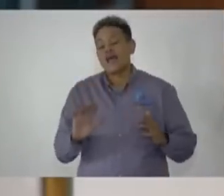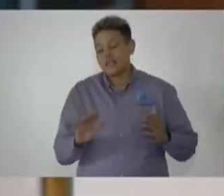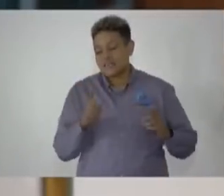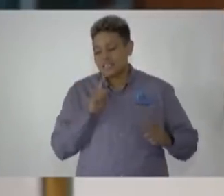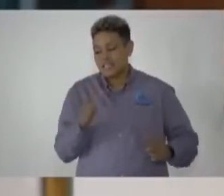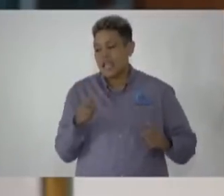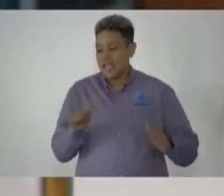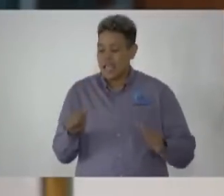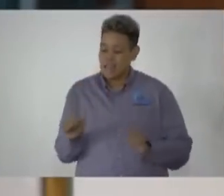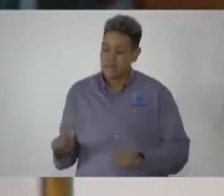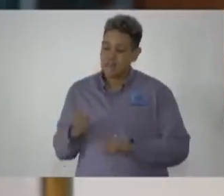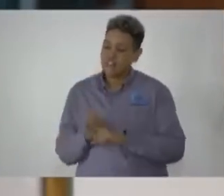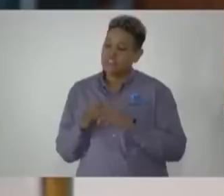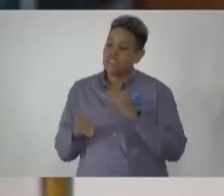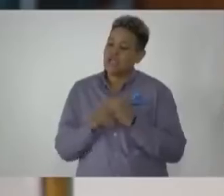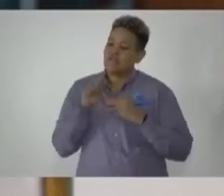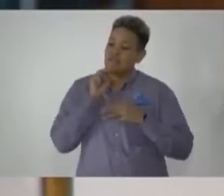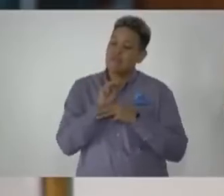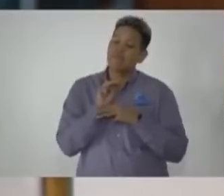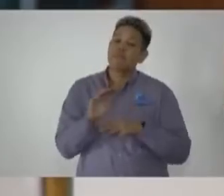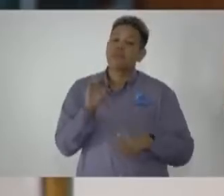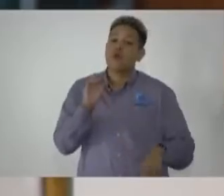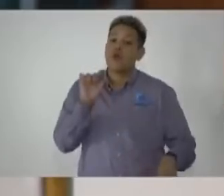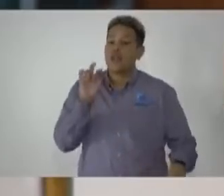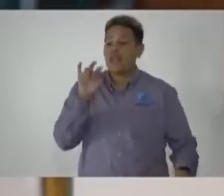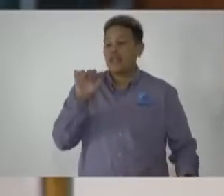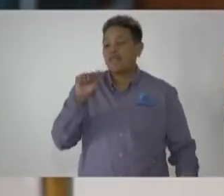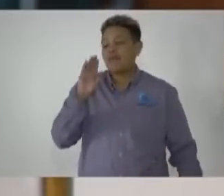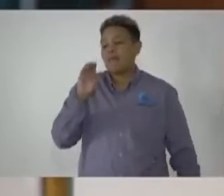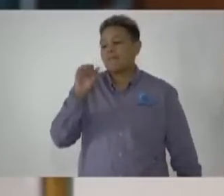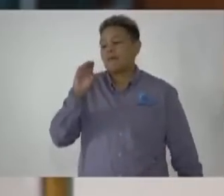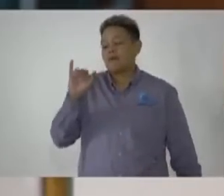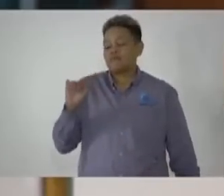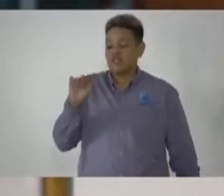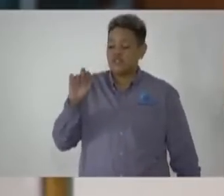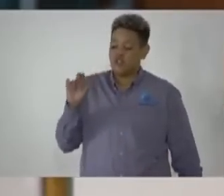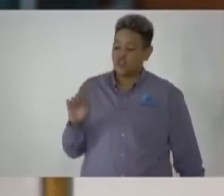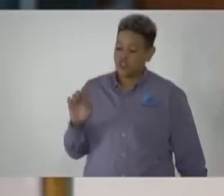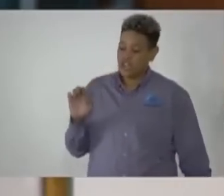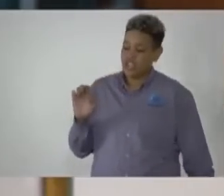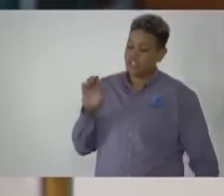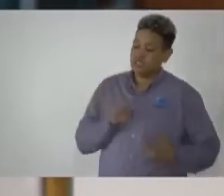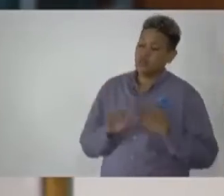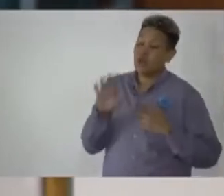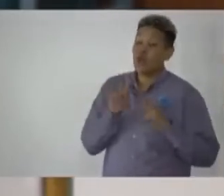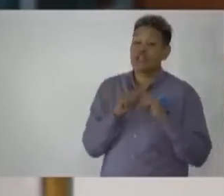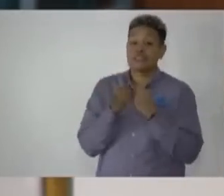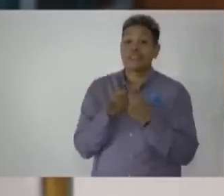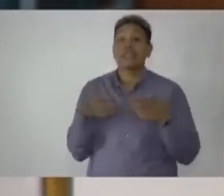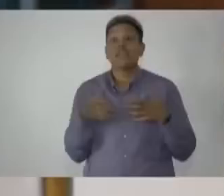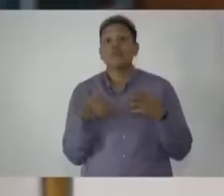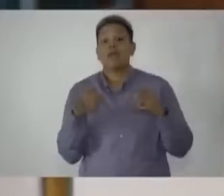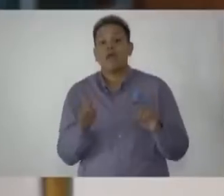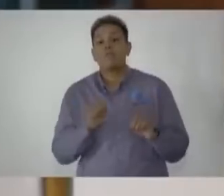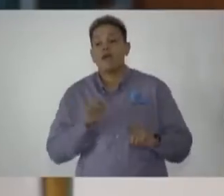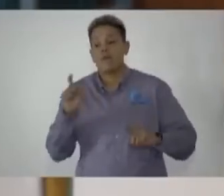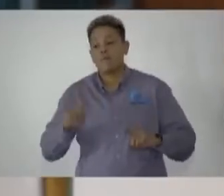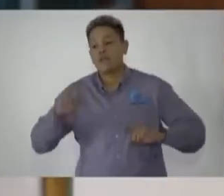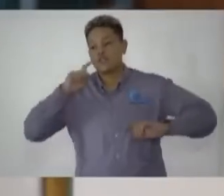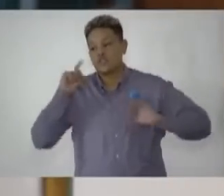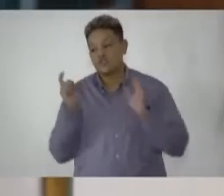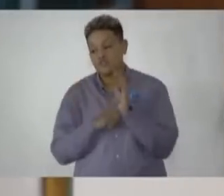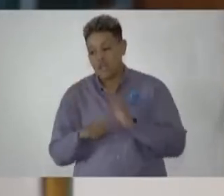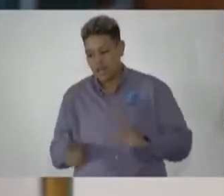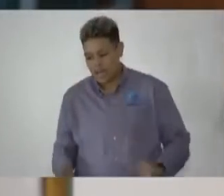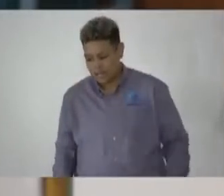the efforts of Minister Olivia Babsy Grange and her team. I must